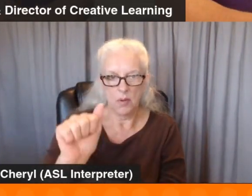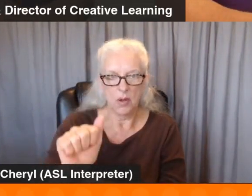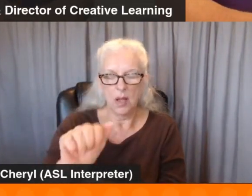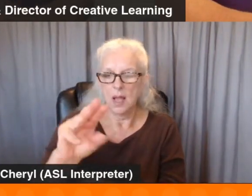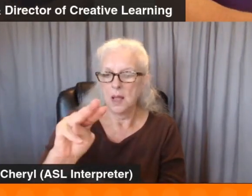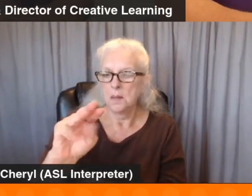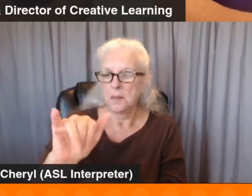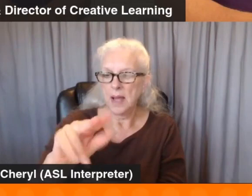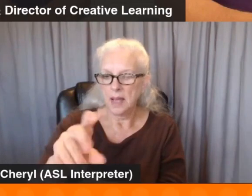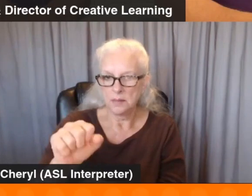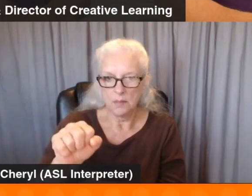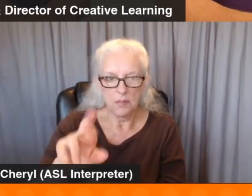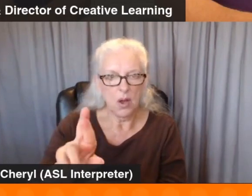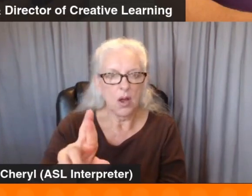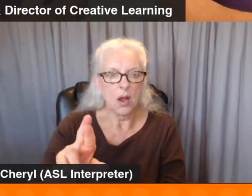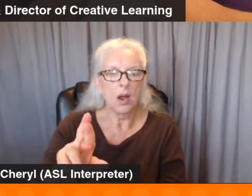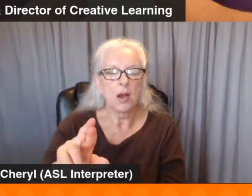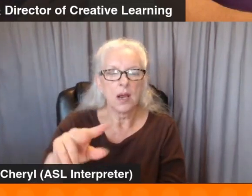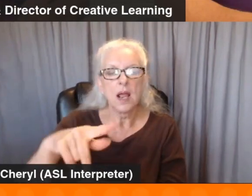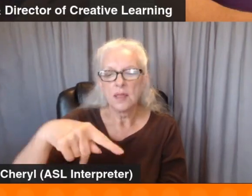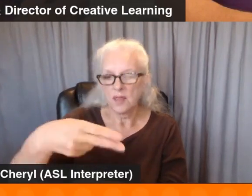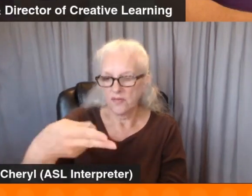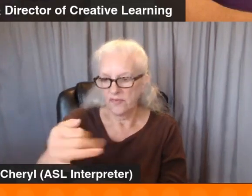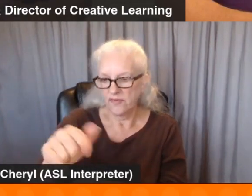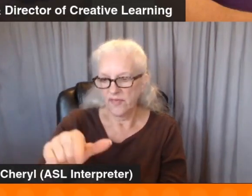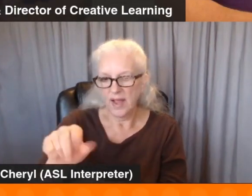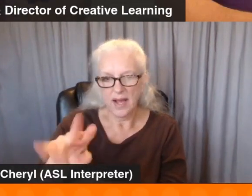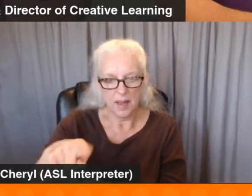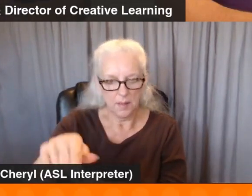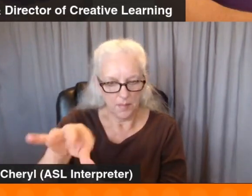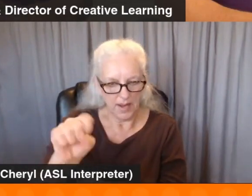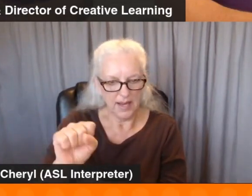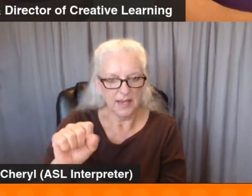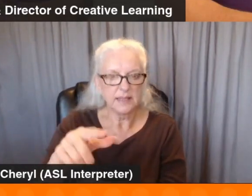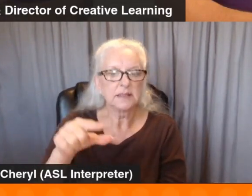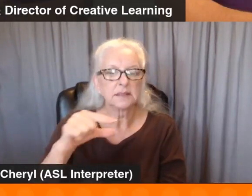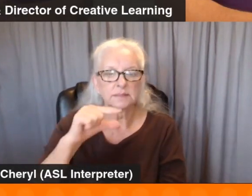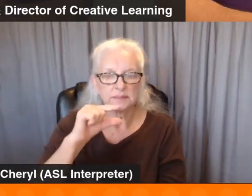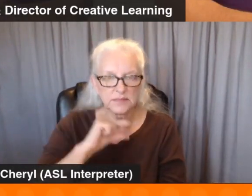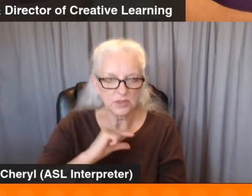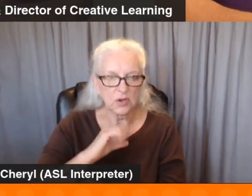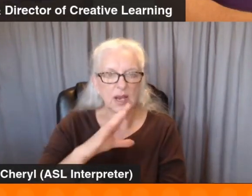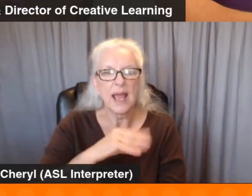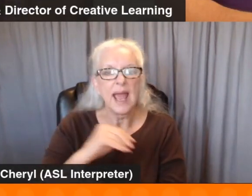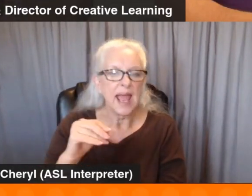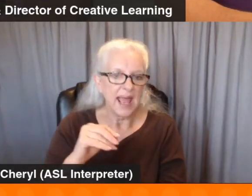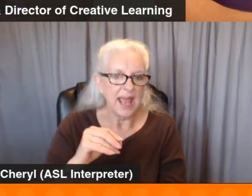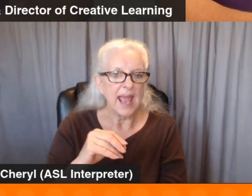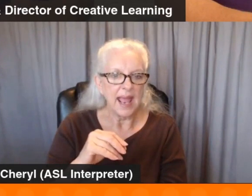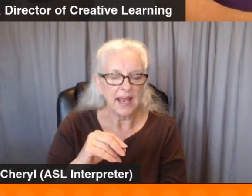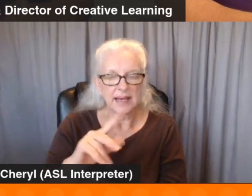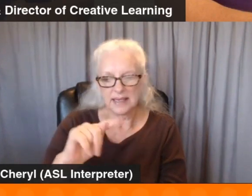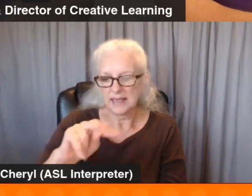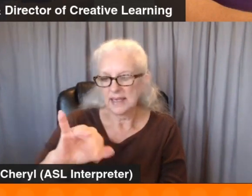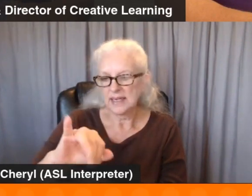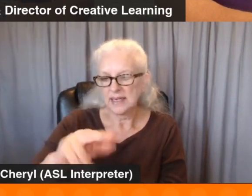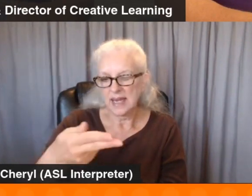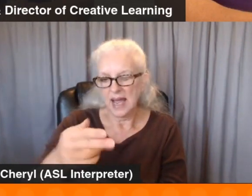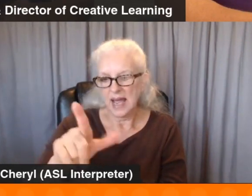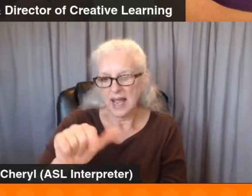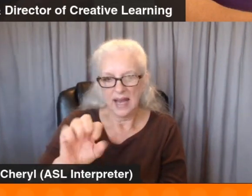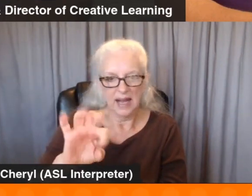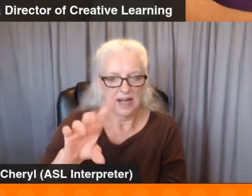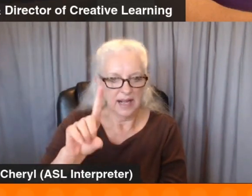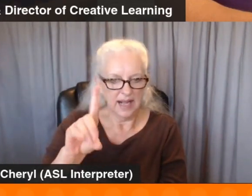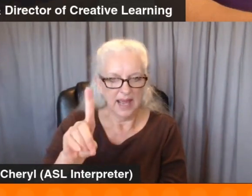Sri Lanka, the Philippines, Hong Kong, Turkey, Colombia, and Thailand. We also have new